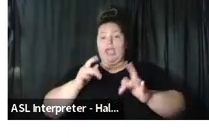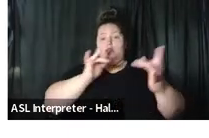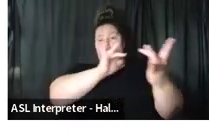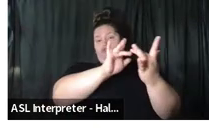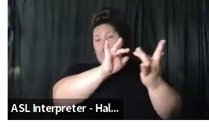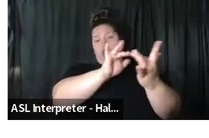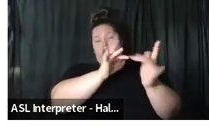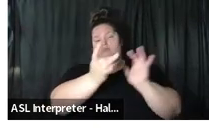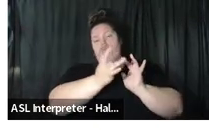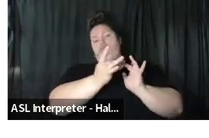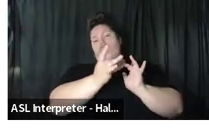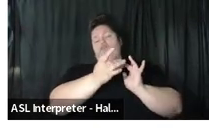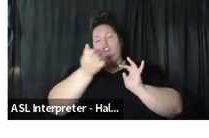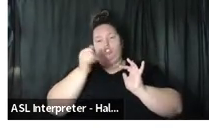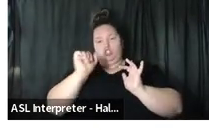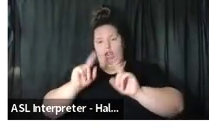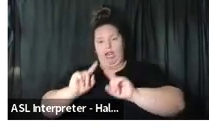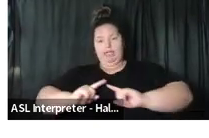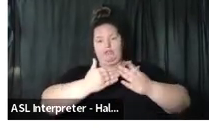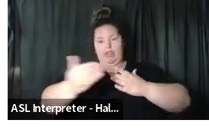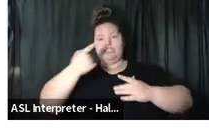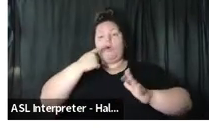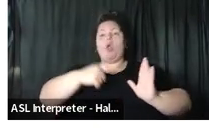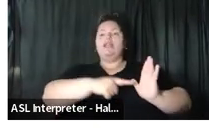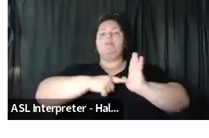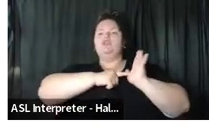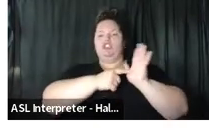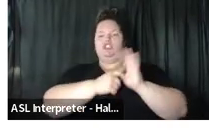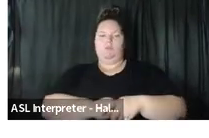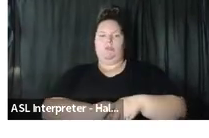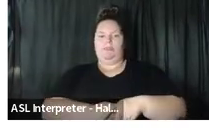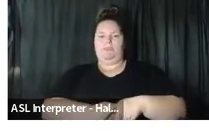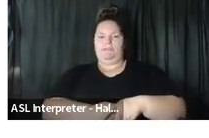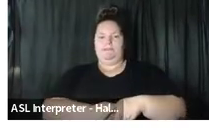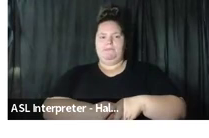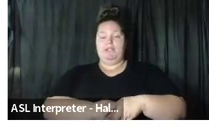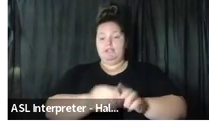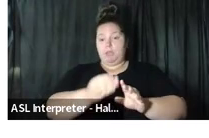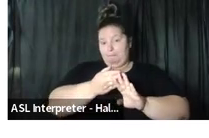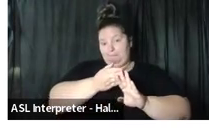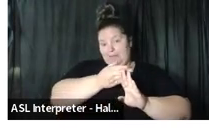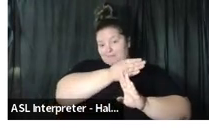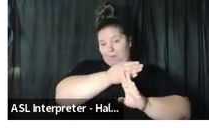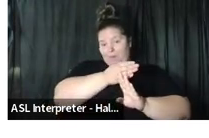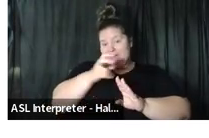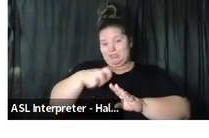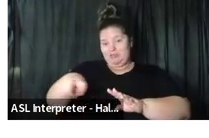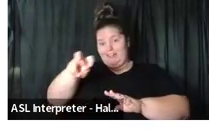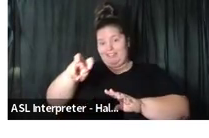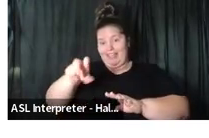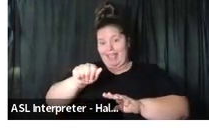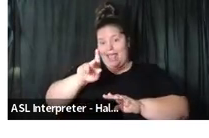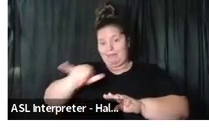to try these out for a demonstration. So before traveling, Abby? Yeah,